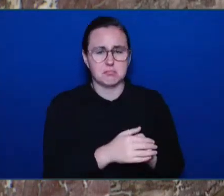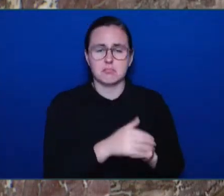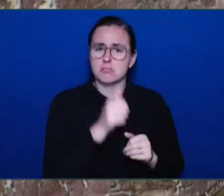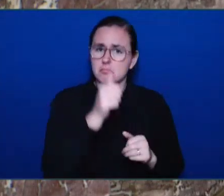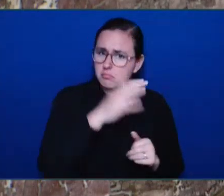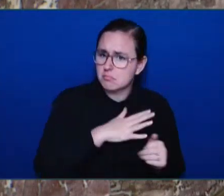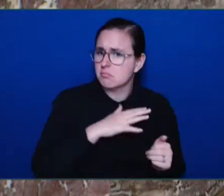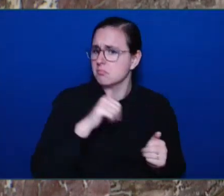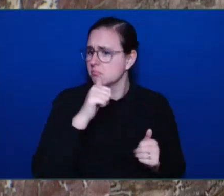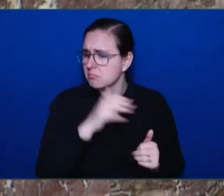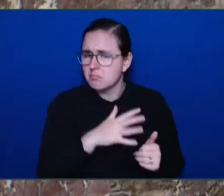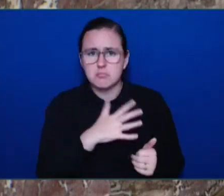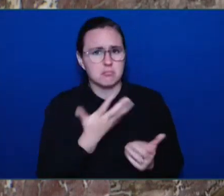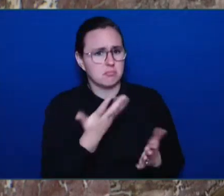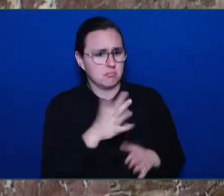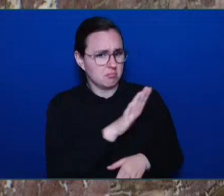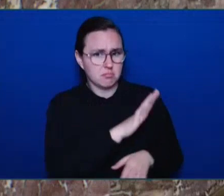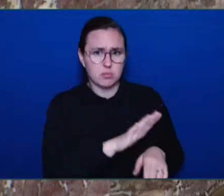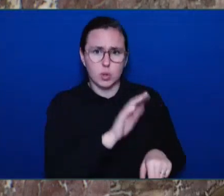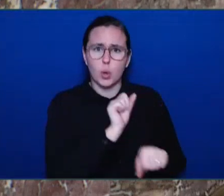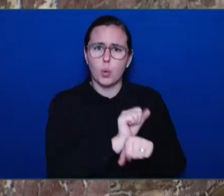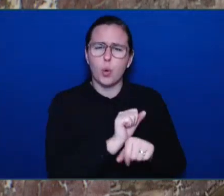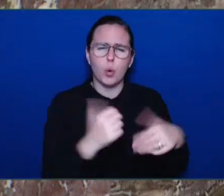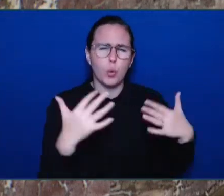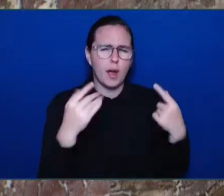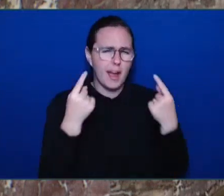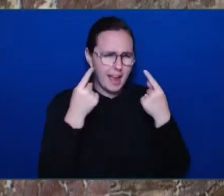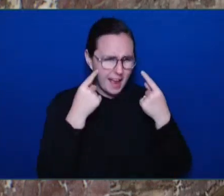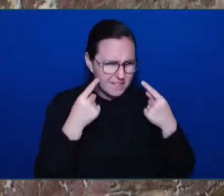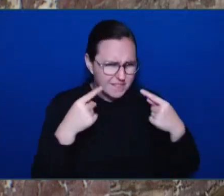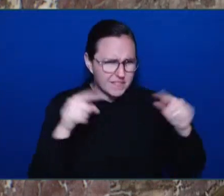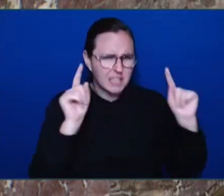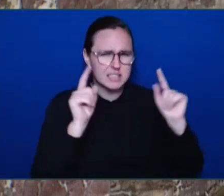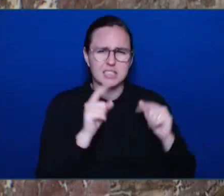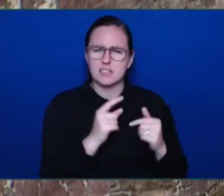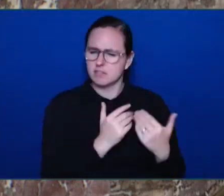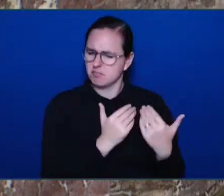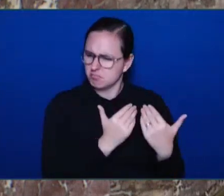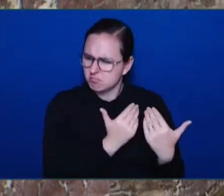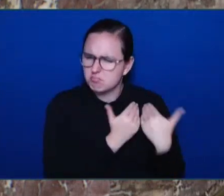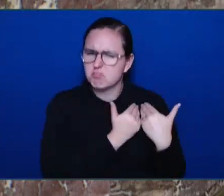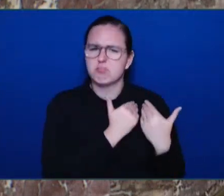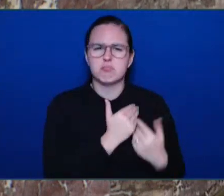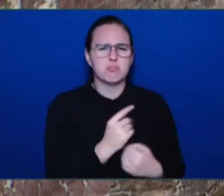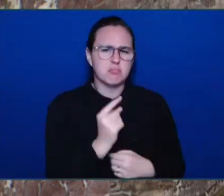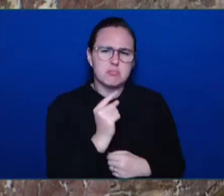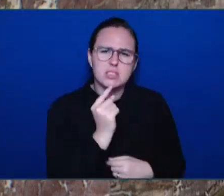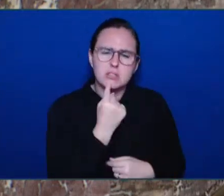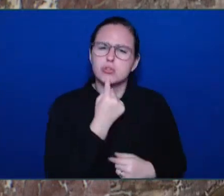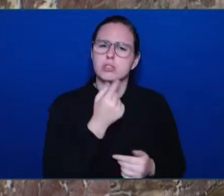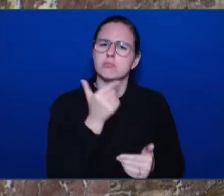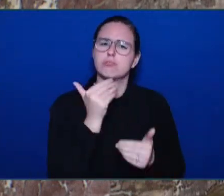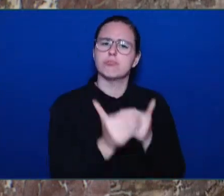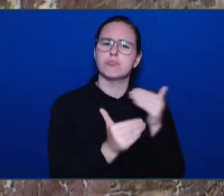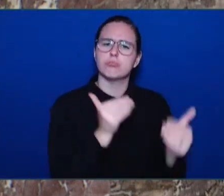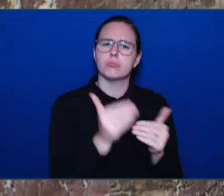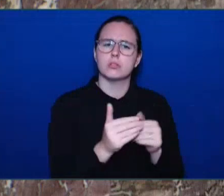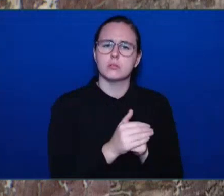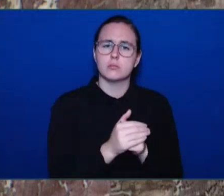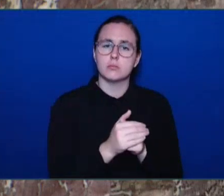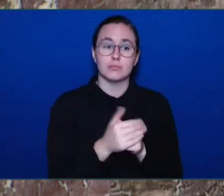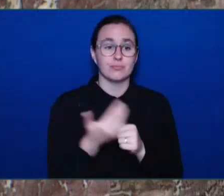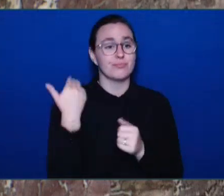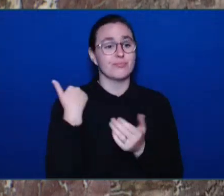and they take that job seriously. As I outlined to the member during estimates, that if there was an issue, for example, with a firearm,